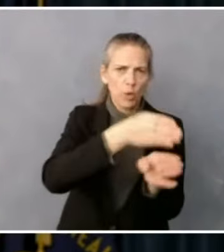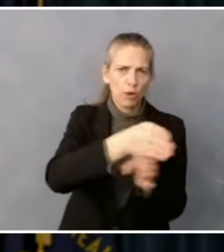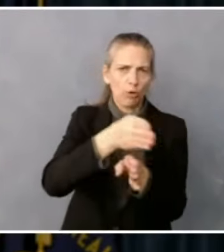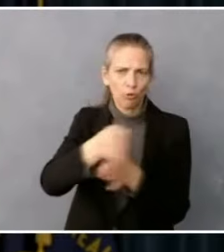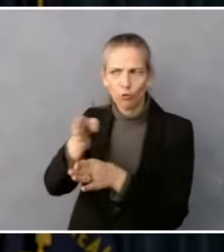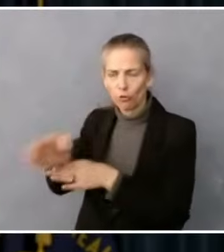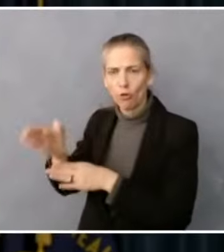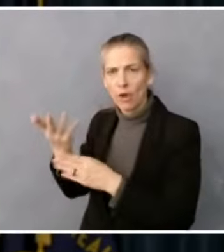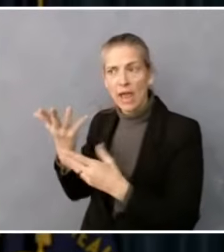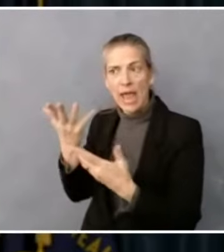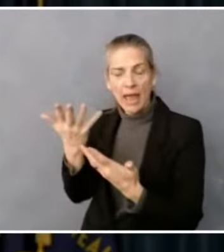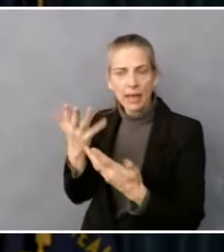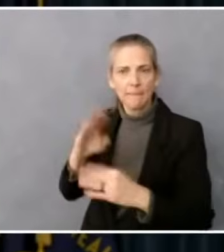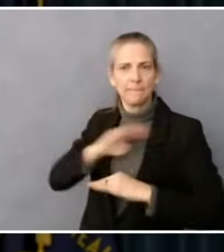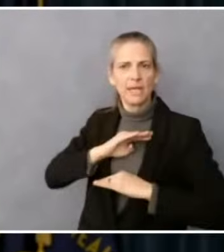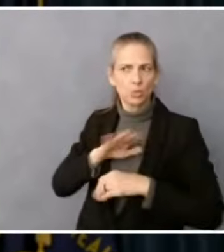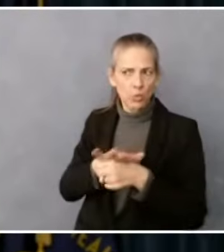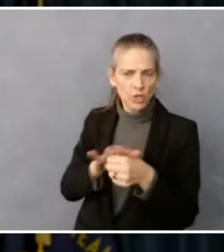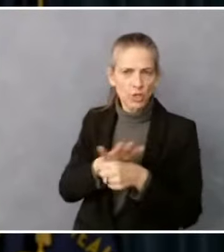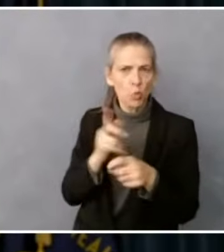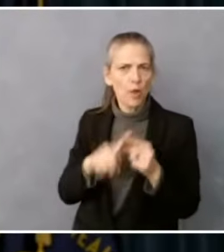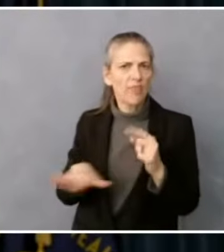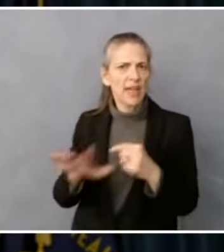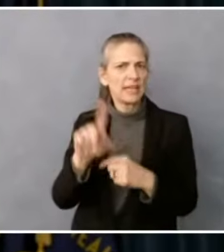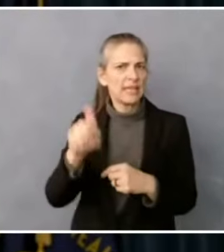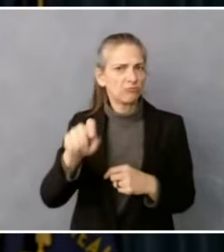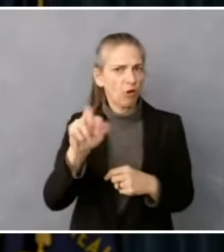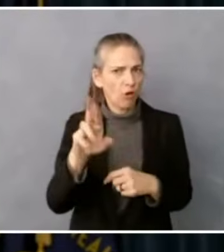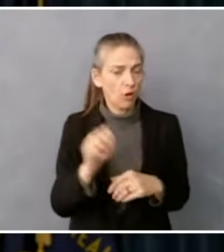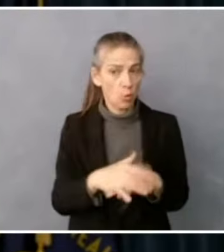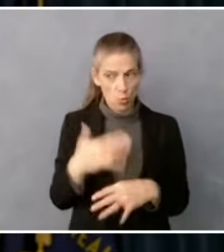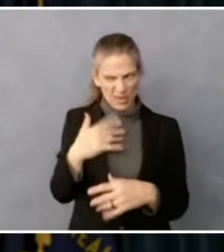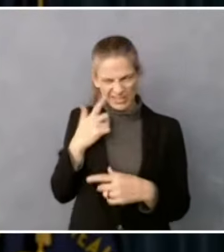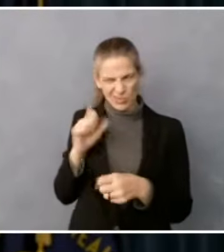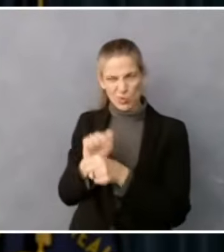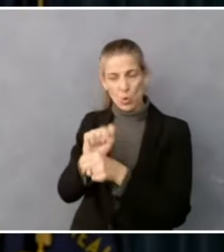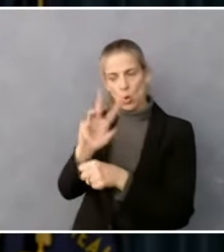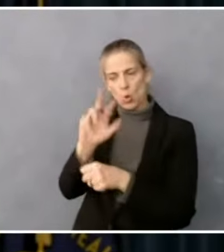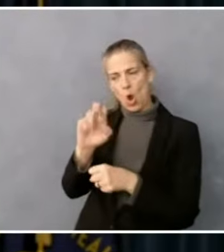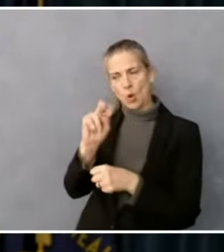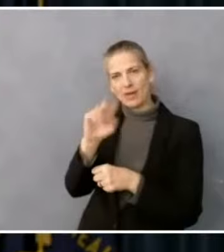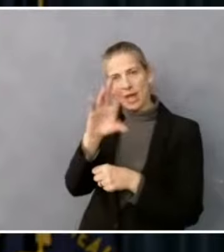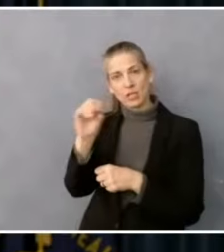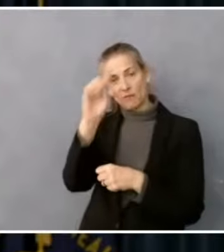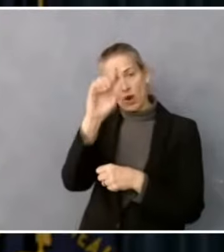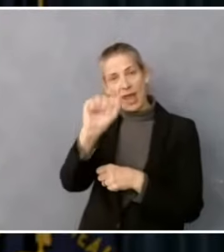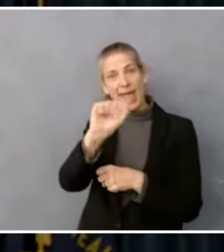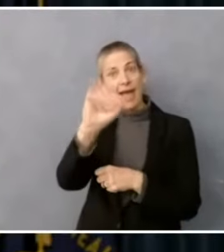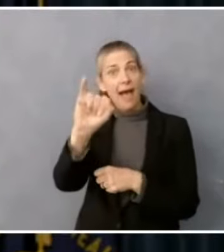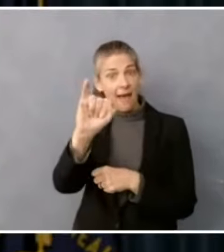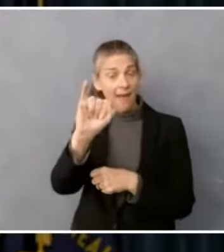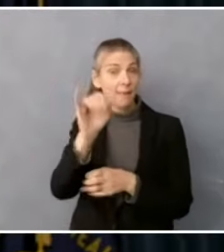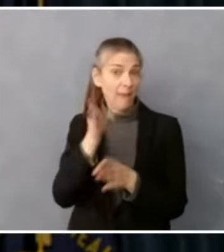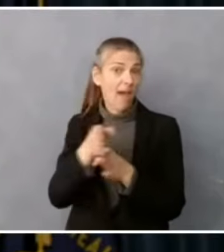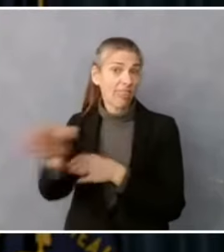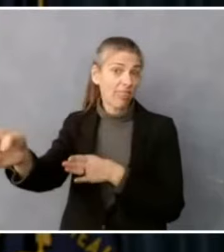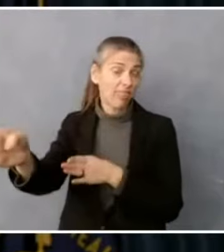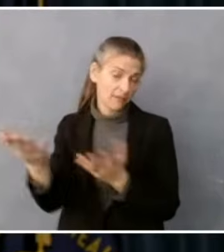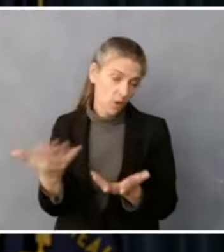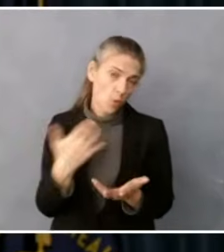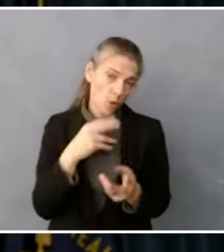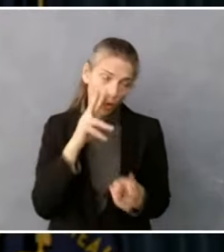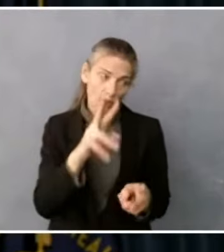workforce needs. We recently worked with Warren County on an AI pathway, so we're looking at regional work as we move forward